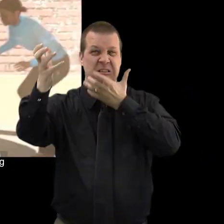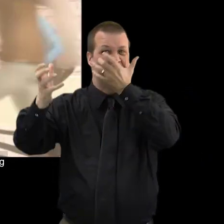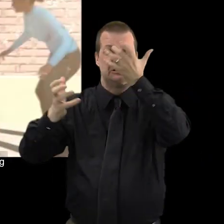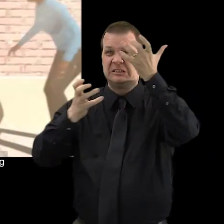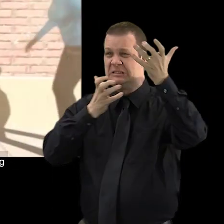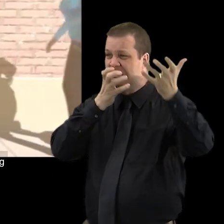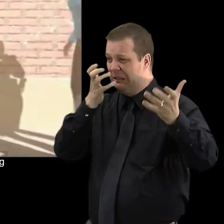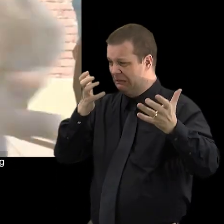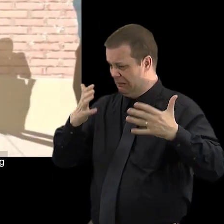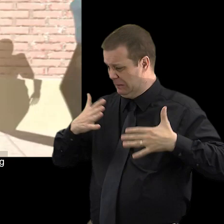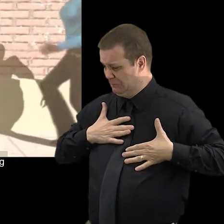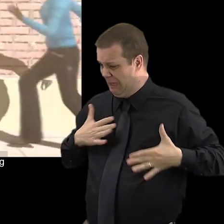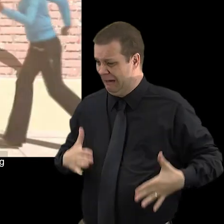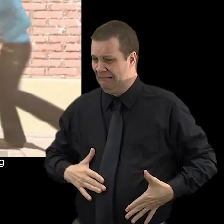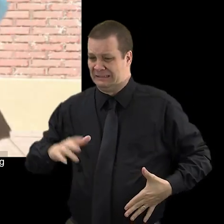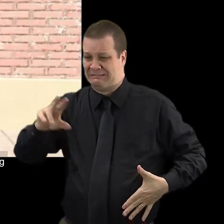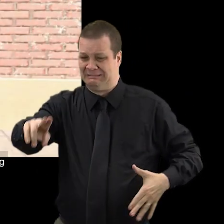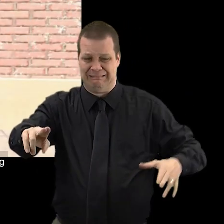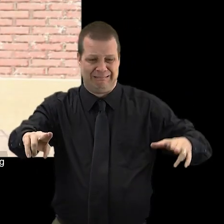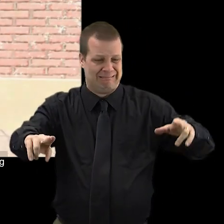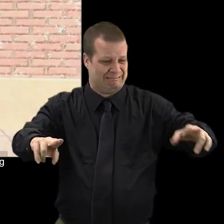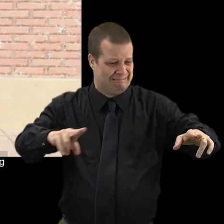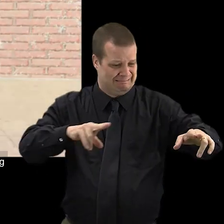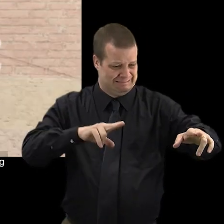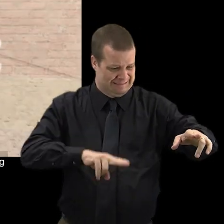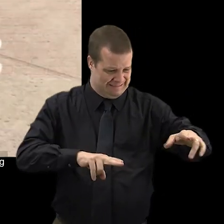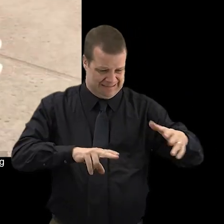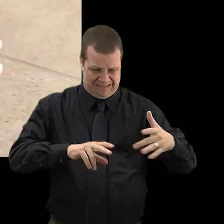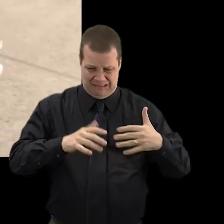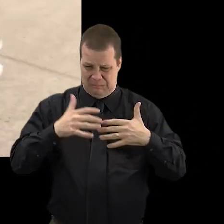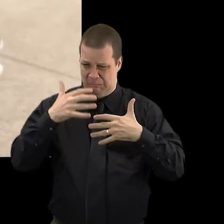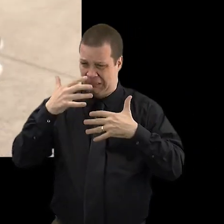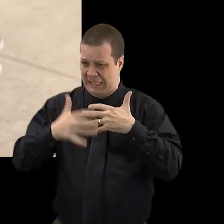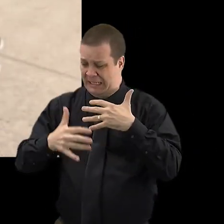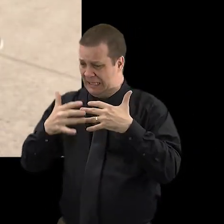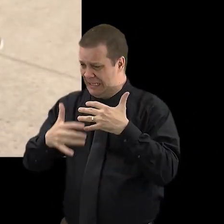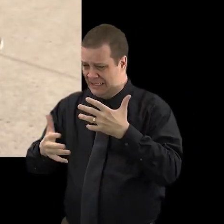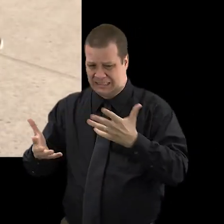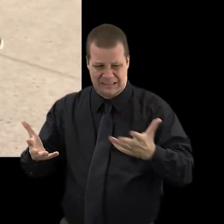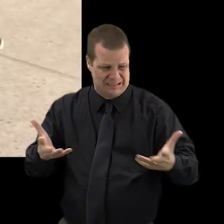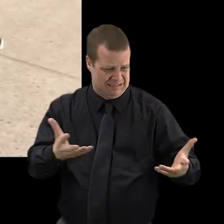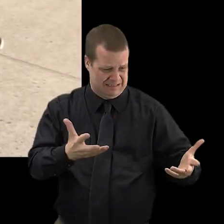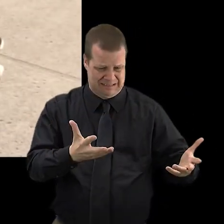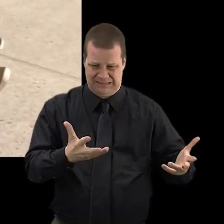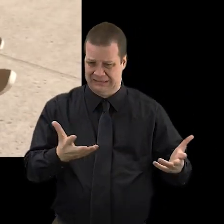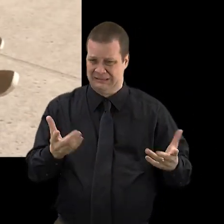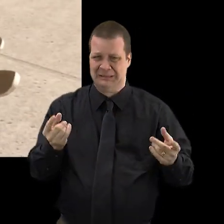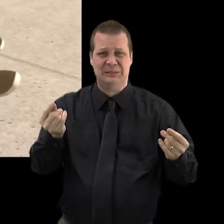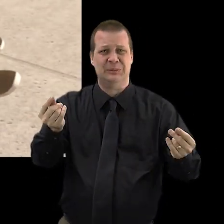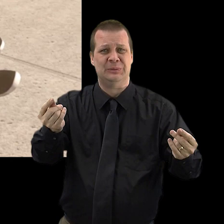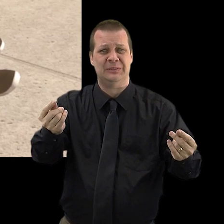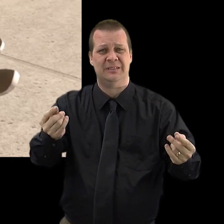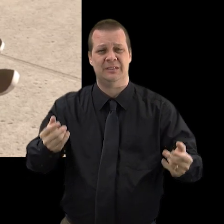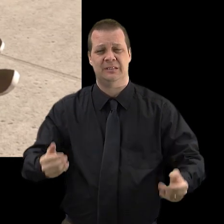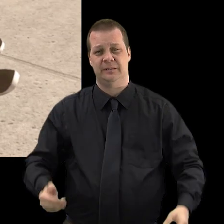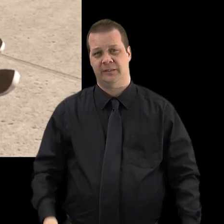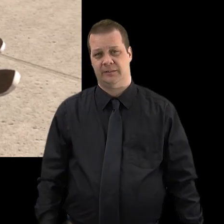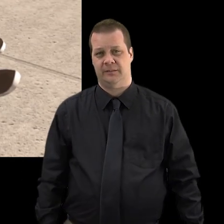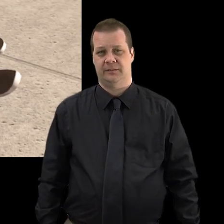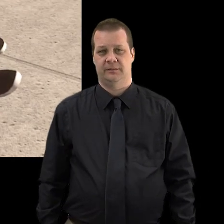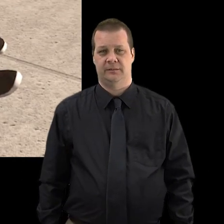People were running and screaming, and then I saw people just lying on the ground, bleeding.